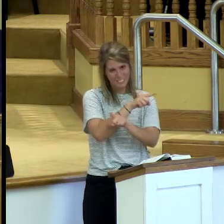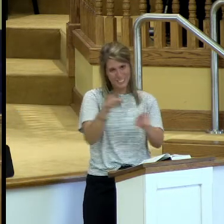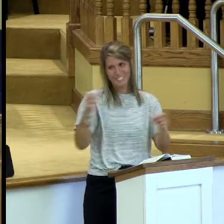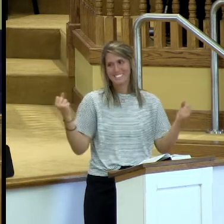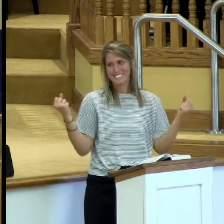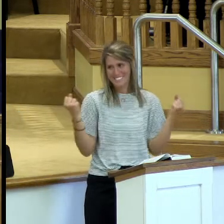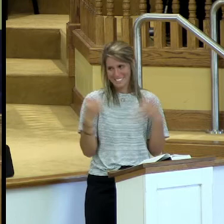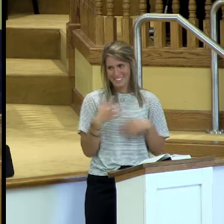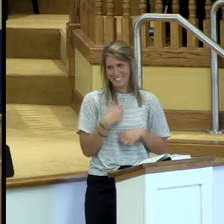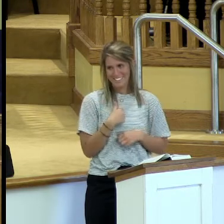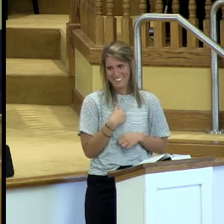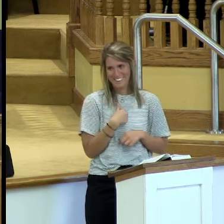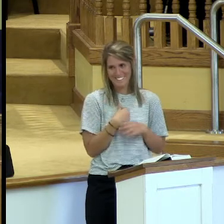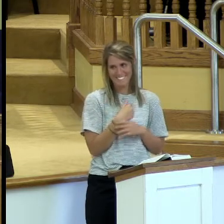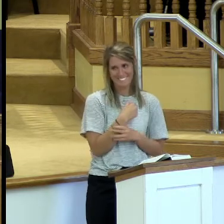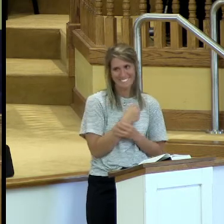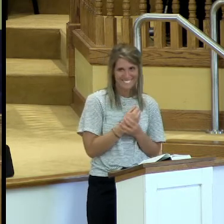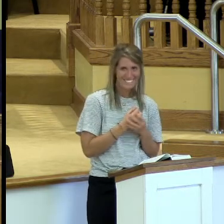me.